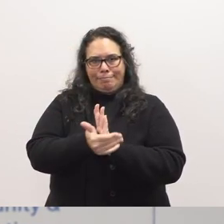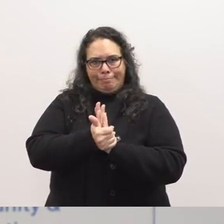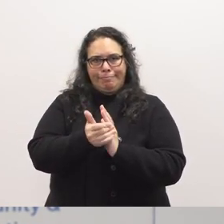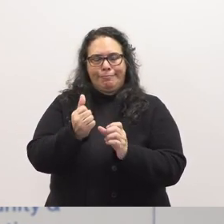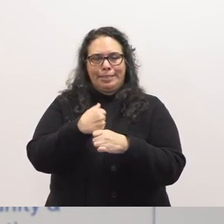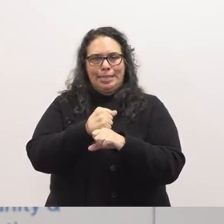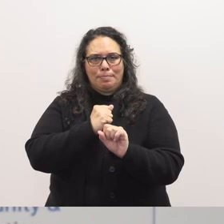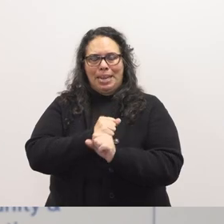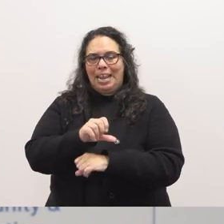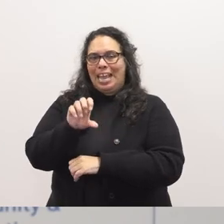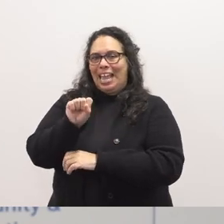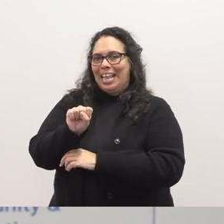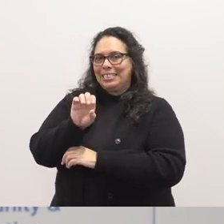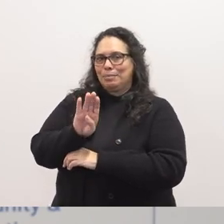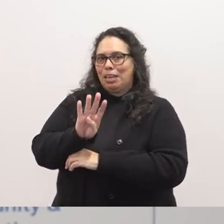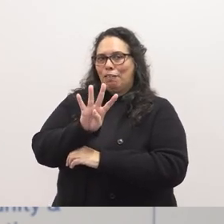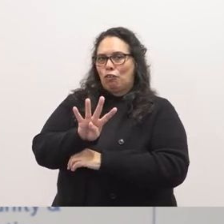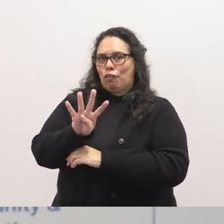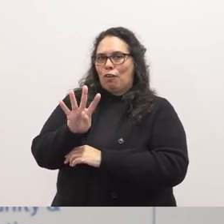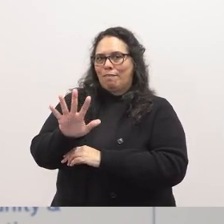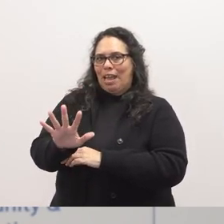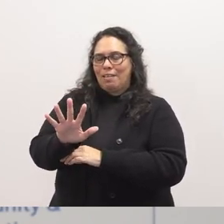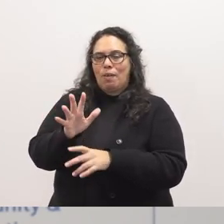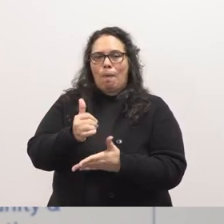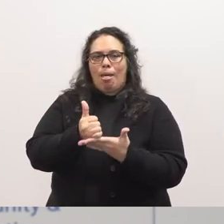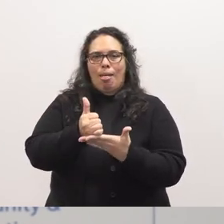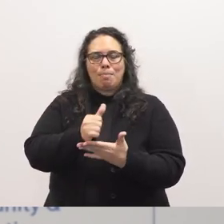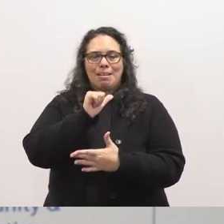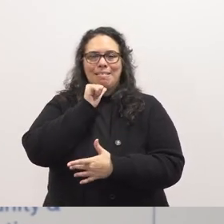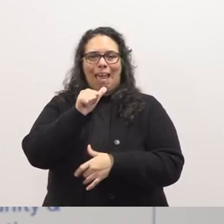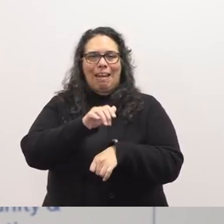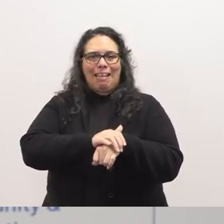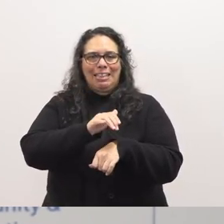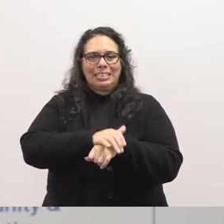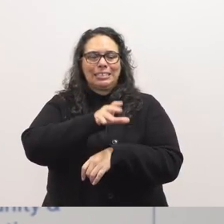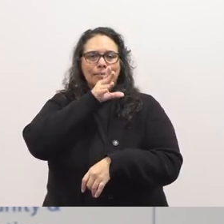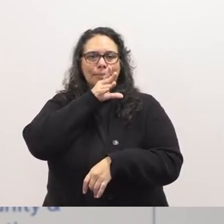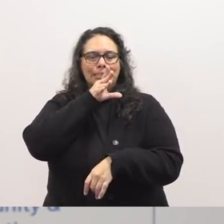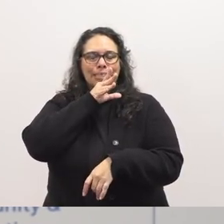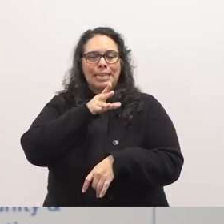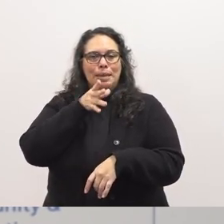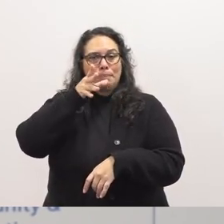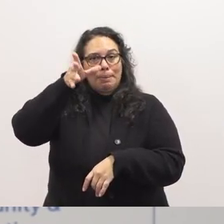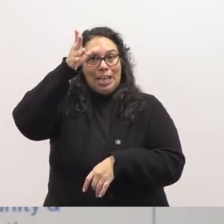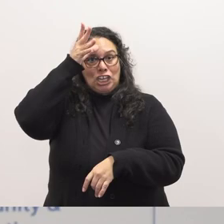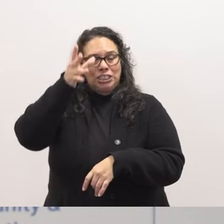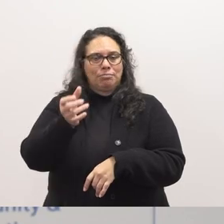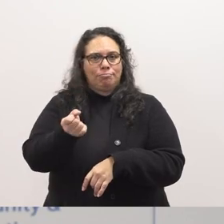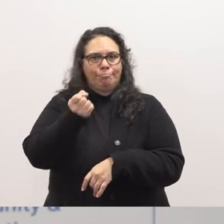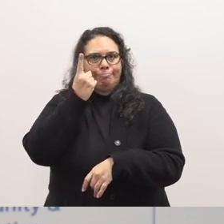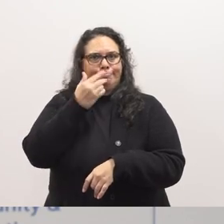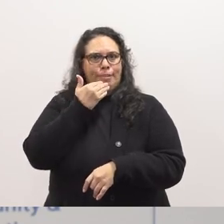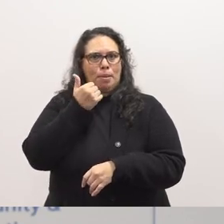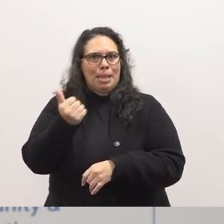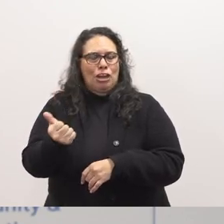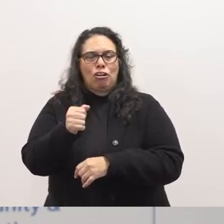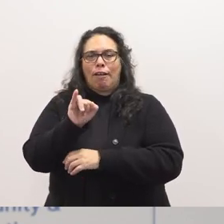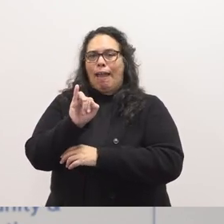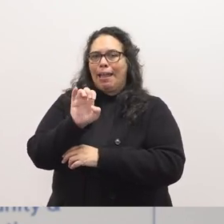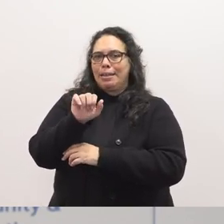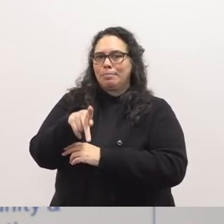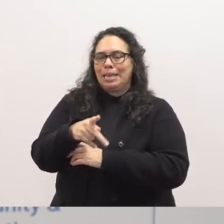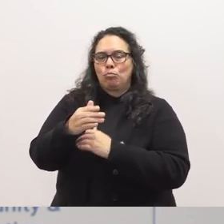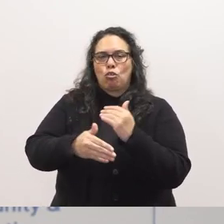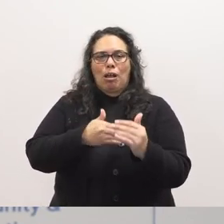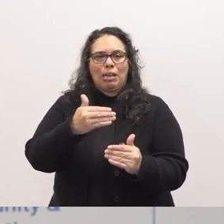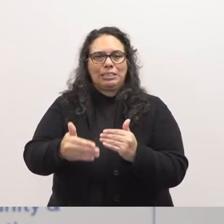to SB 445 will help non-English speaking parents in our district better understand the IEP